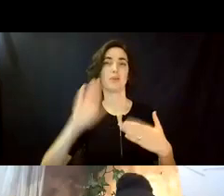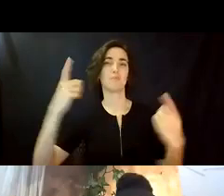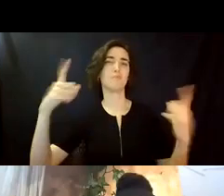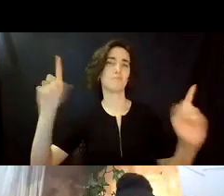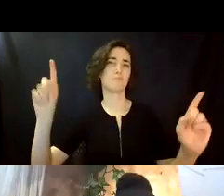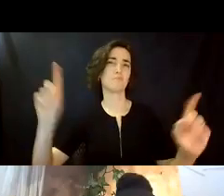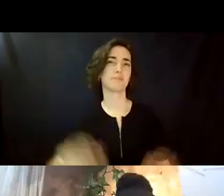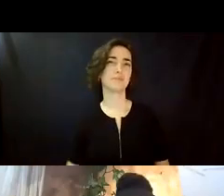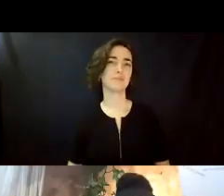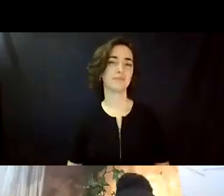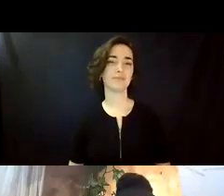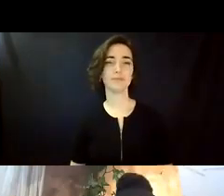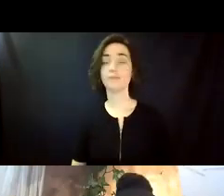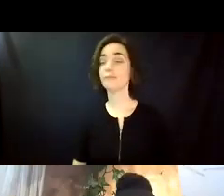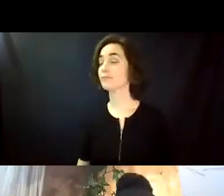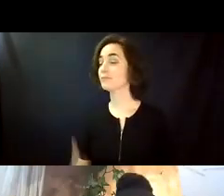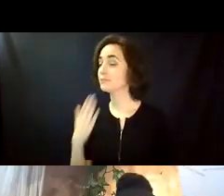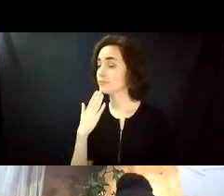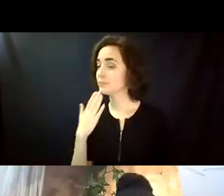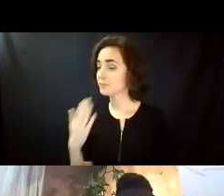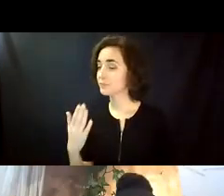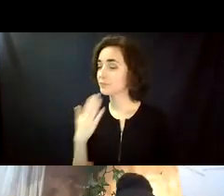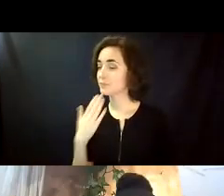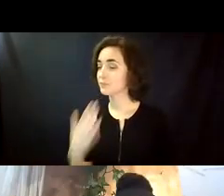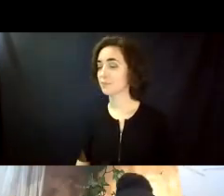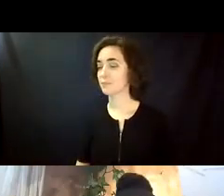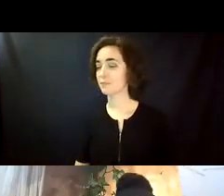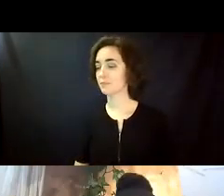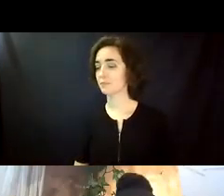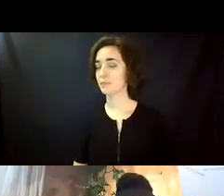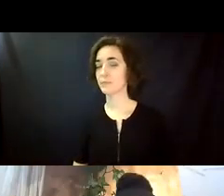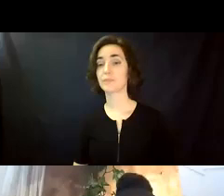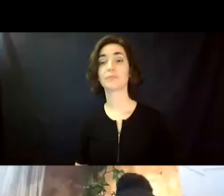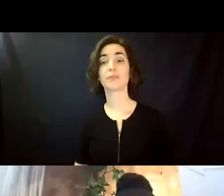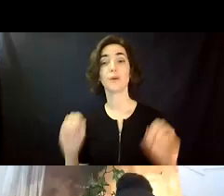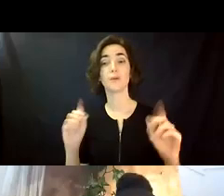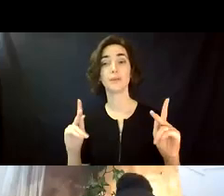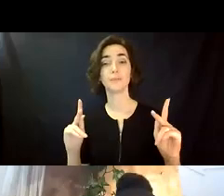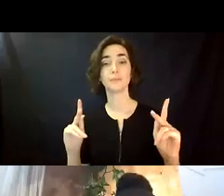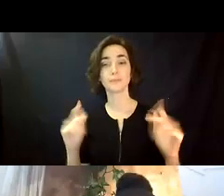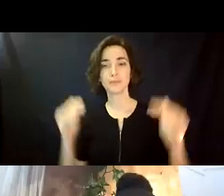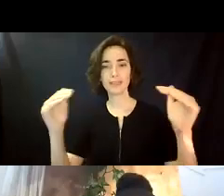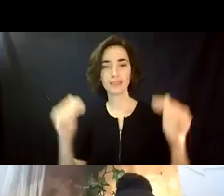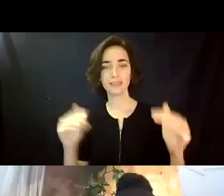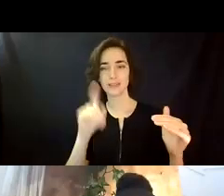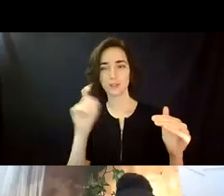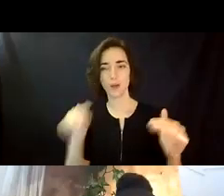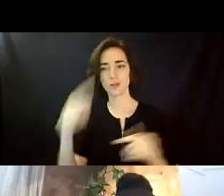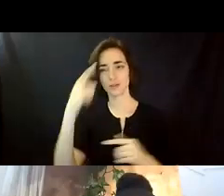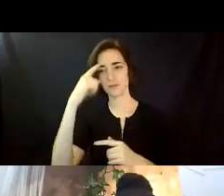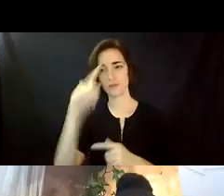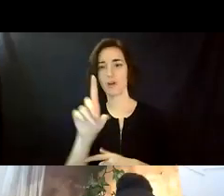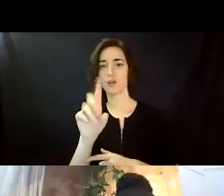Very good, very good. Okay, Our next question is for